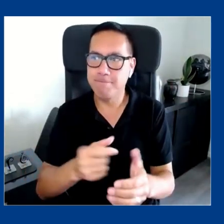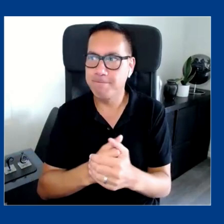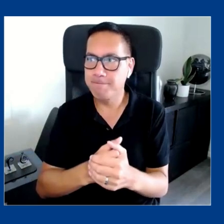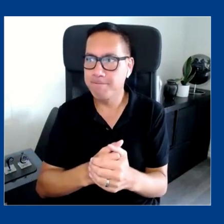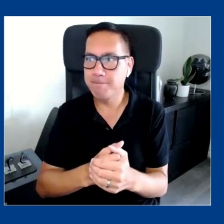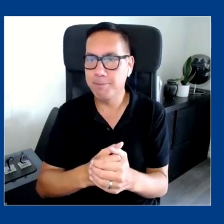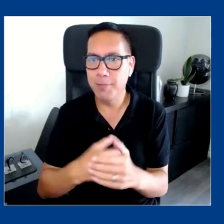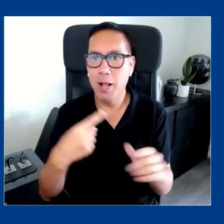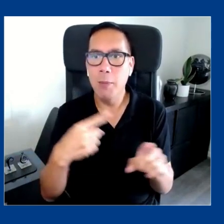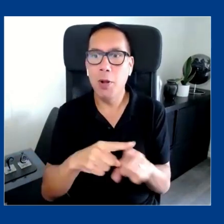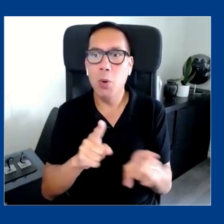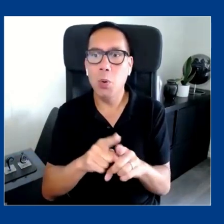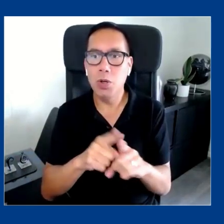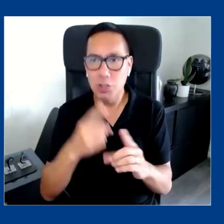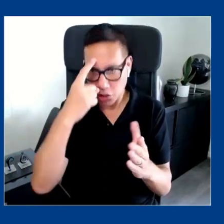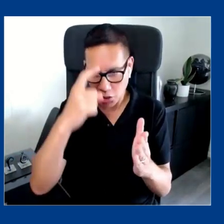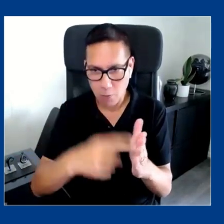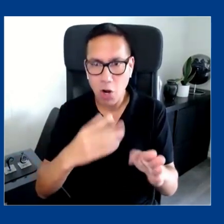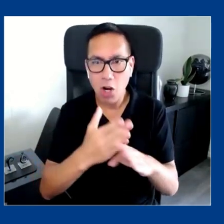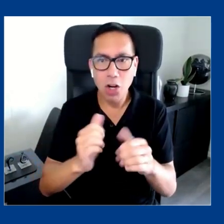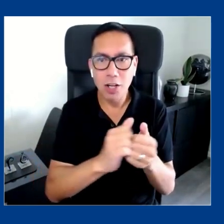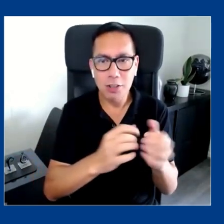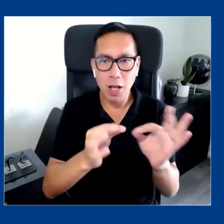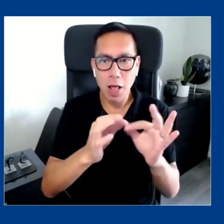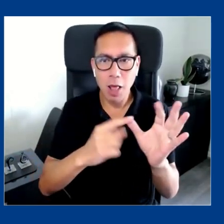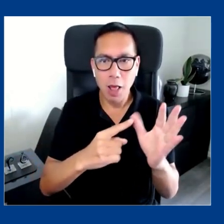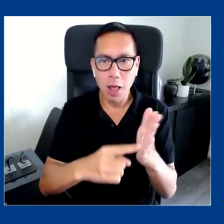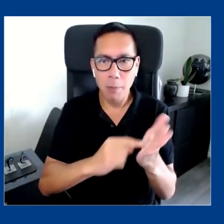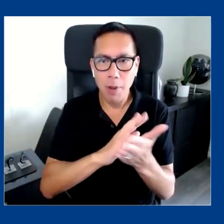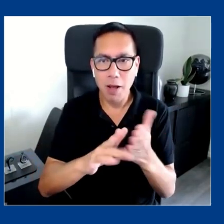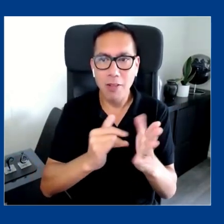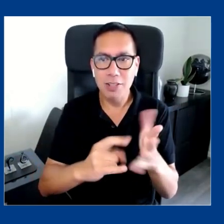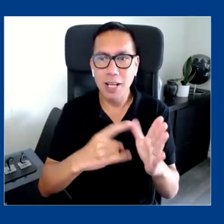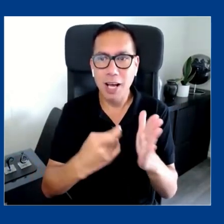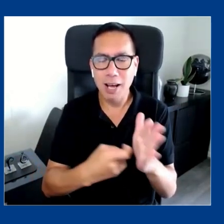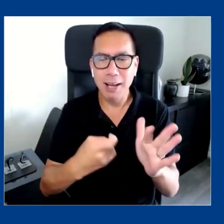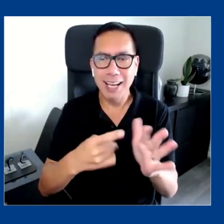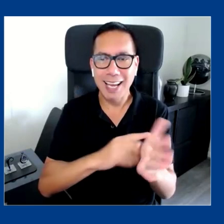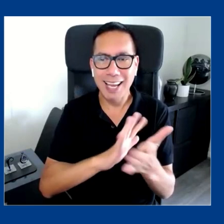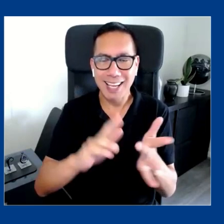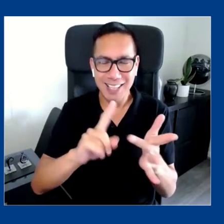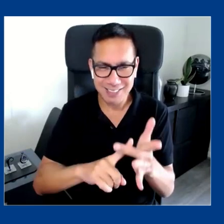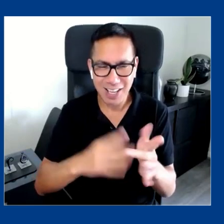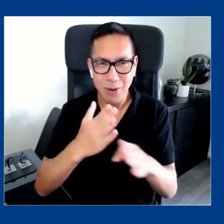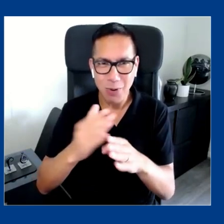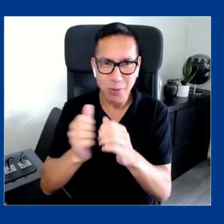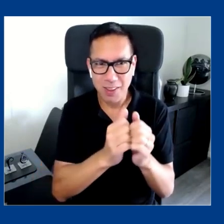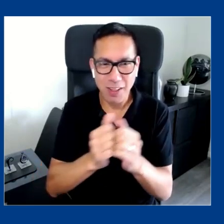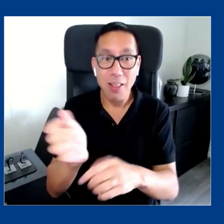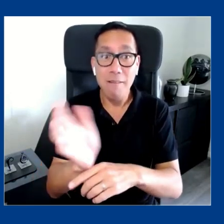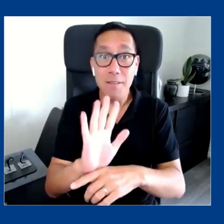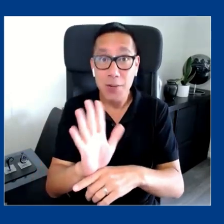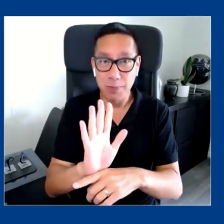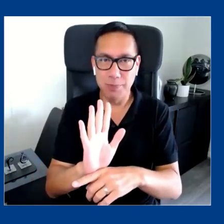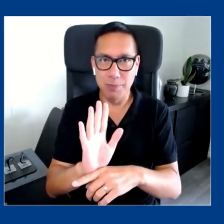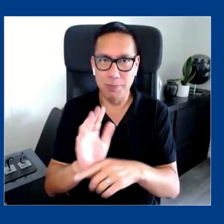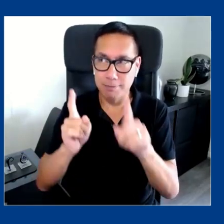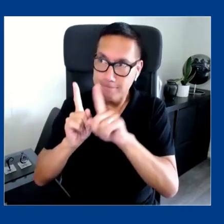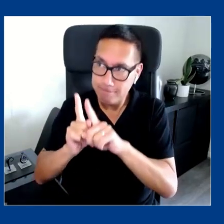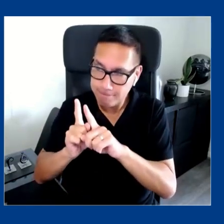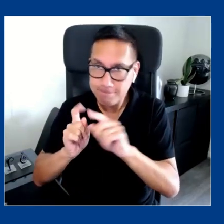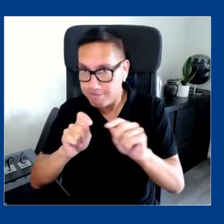my colleague, Dr. Balthasar Kehi, who's my collaborator on this film and from whom you will hear from in the Q&A